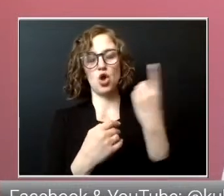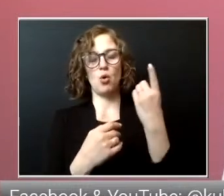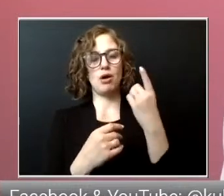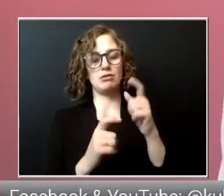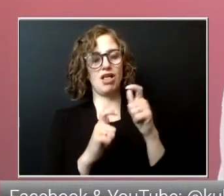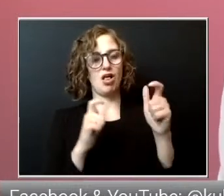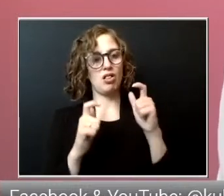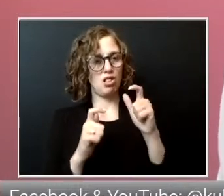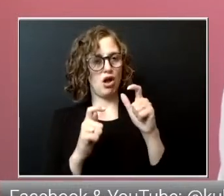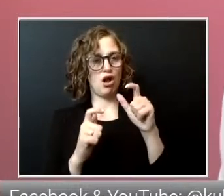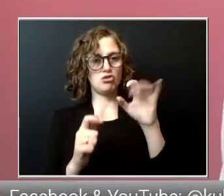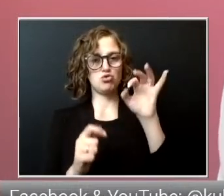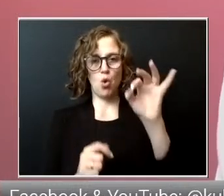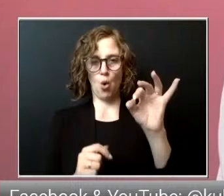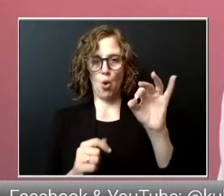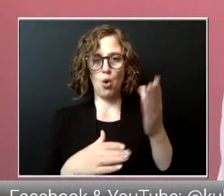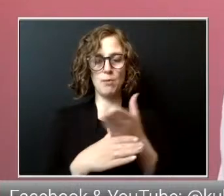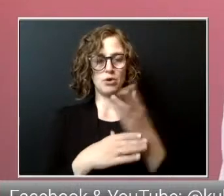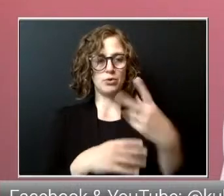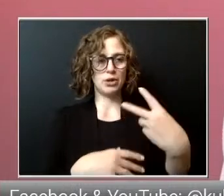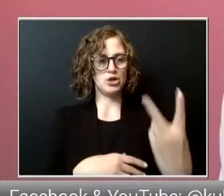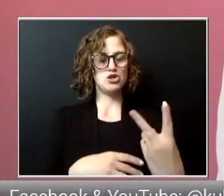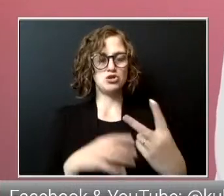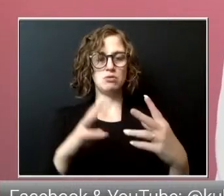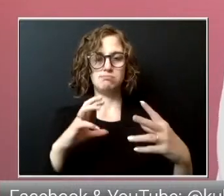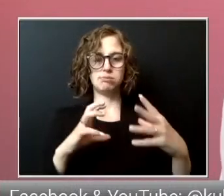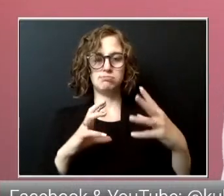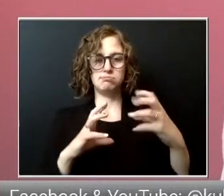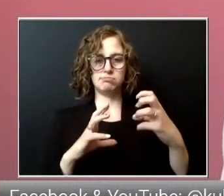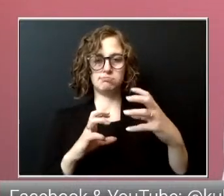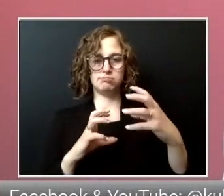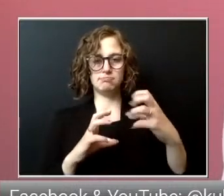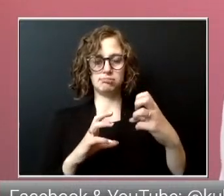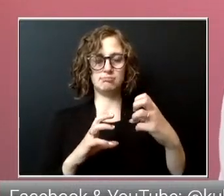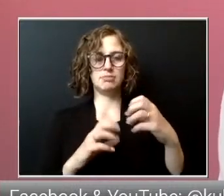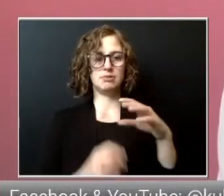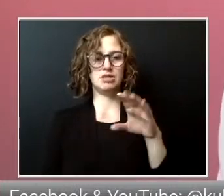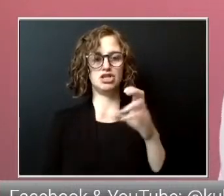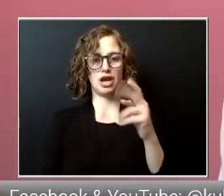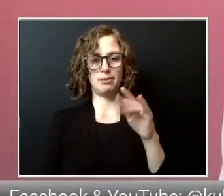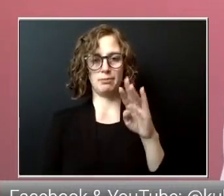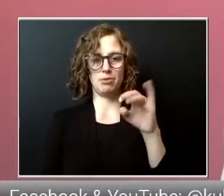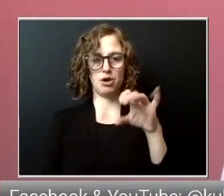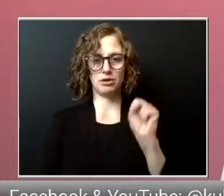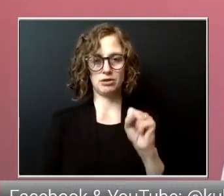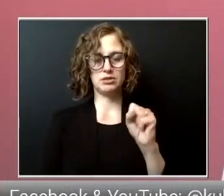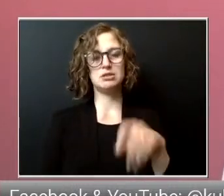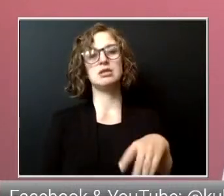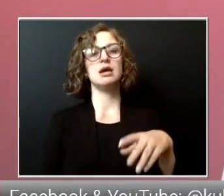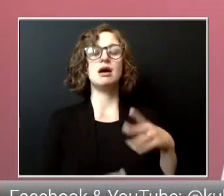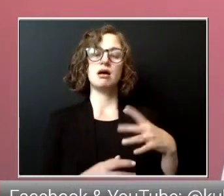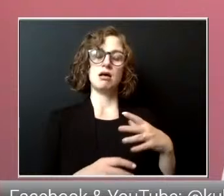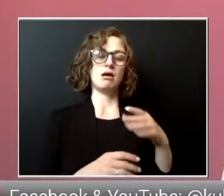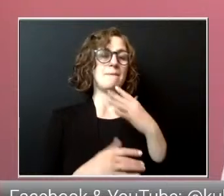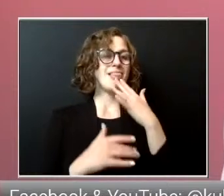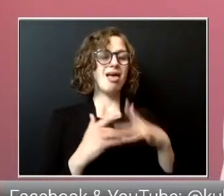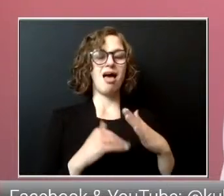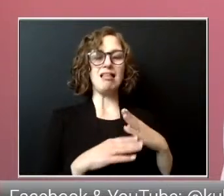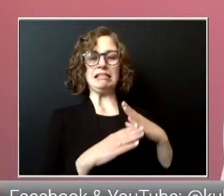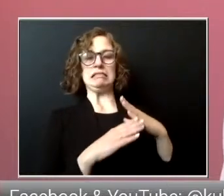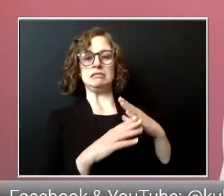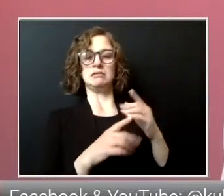chambers. There is variable degree of obstruction to blood flow going out to the lungs.